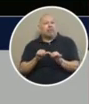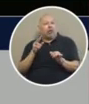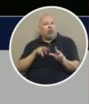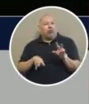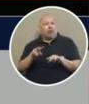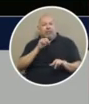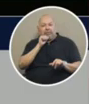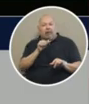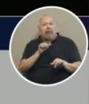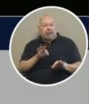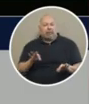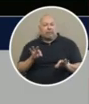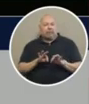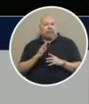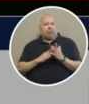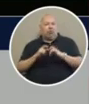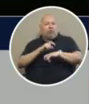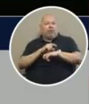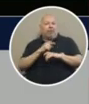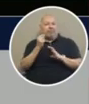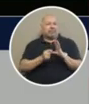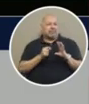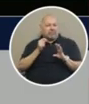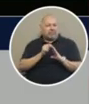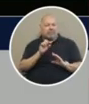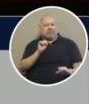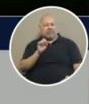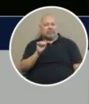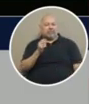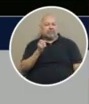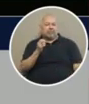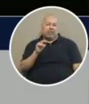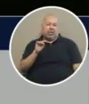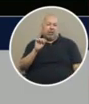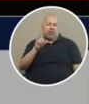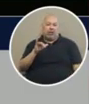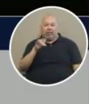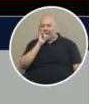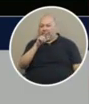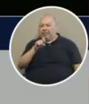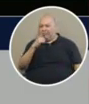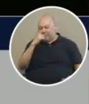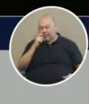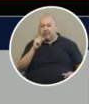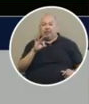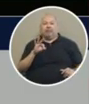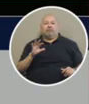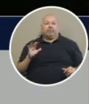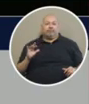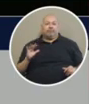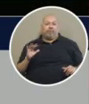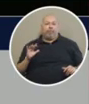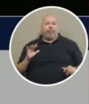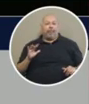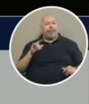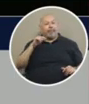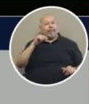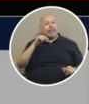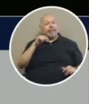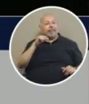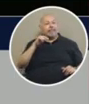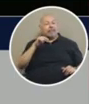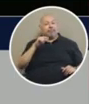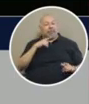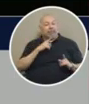at other non-essential part-time or seasonal positions that may not be necessary now due to the social